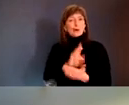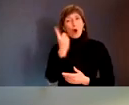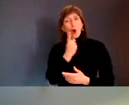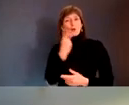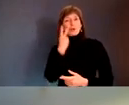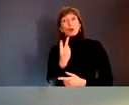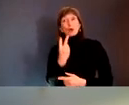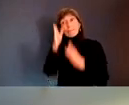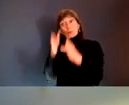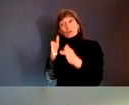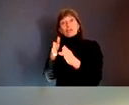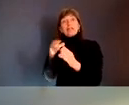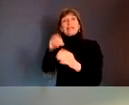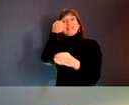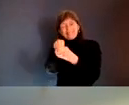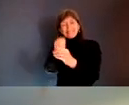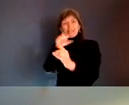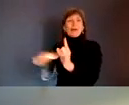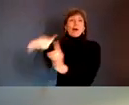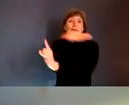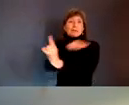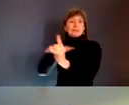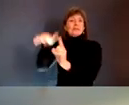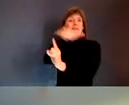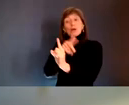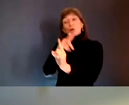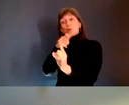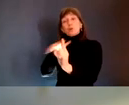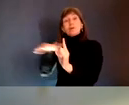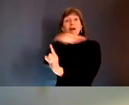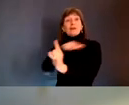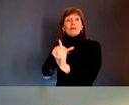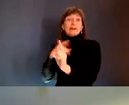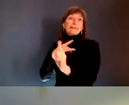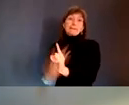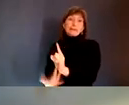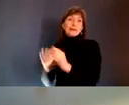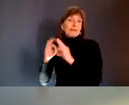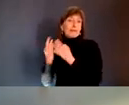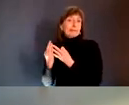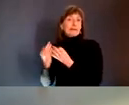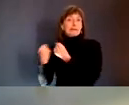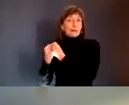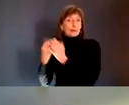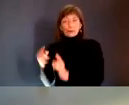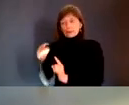much larger than just themselves. It's, who they're connected with and how they're connected. So